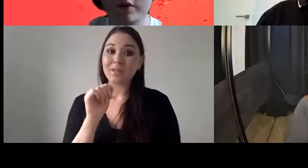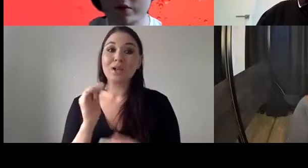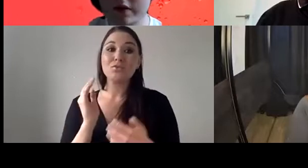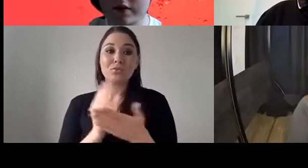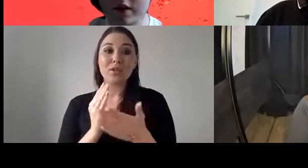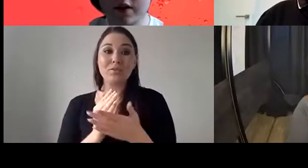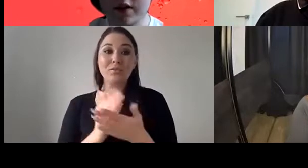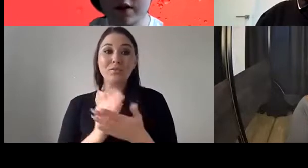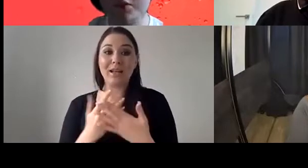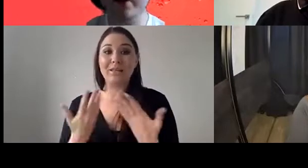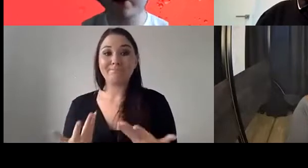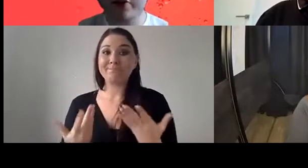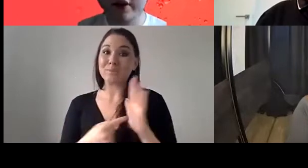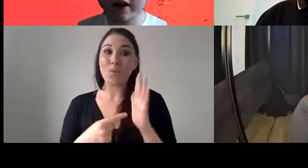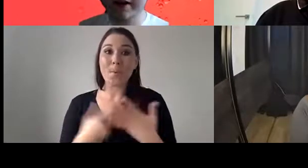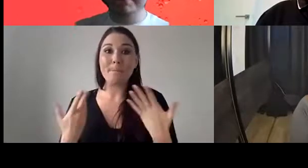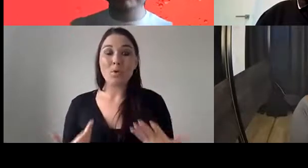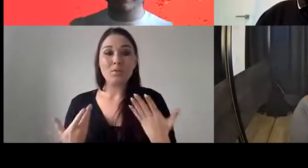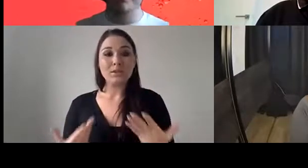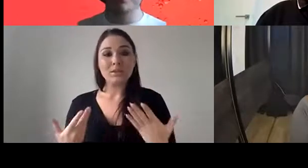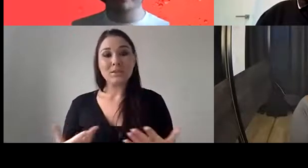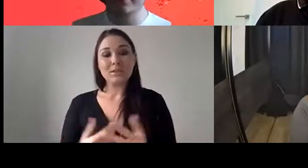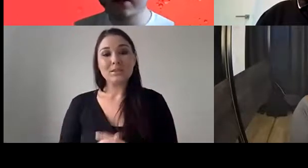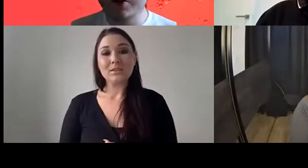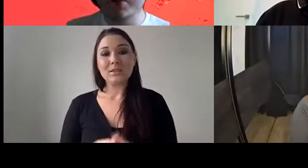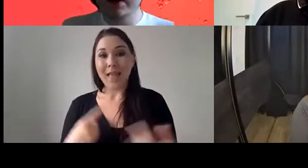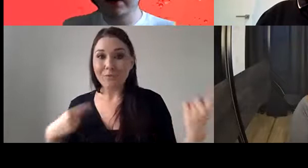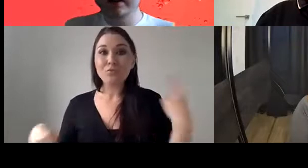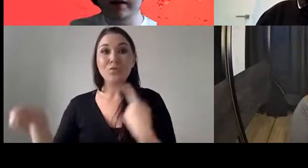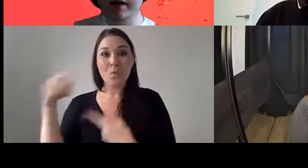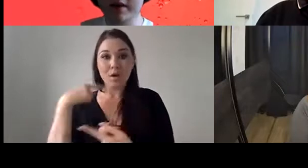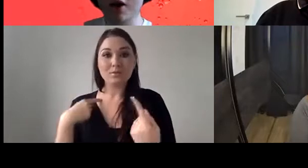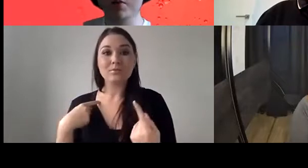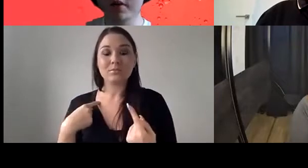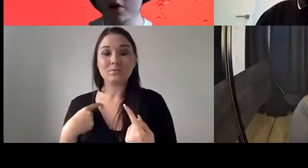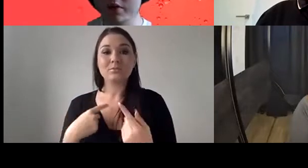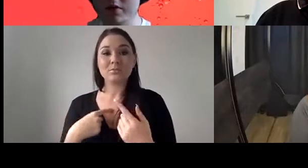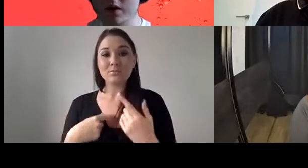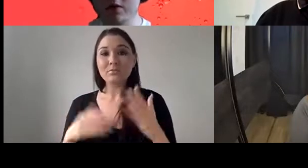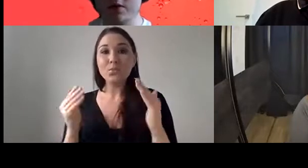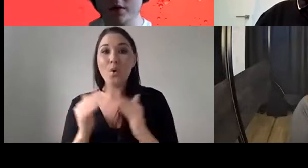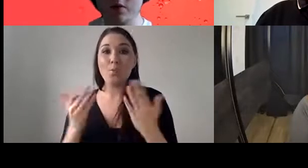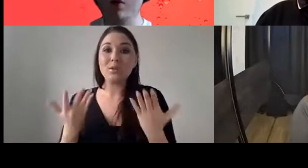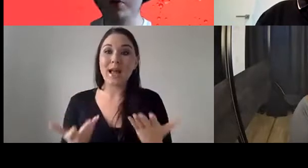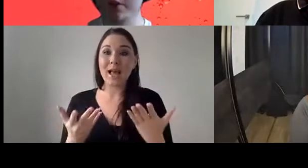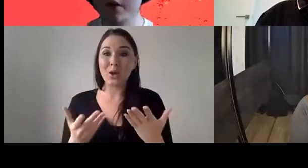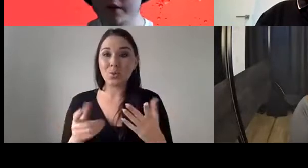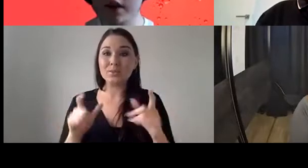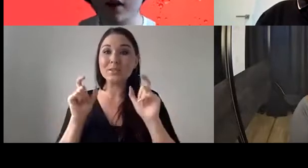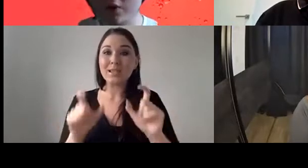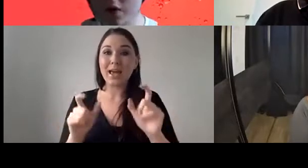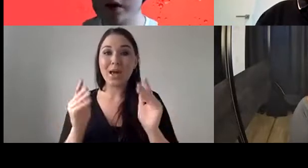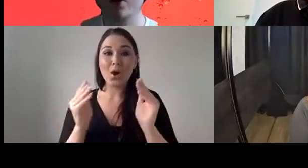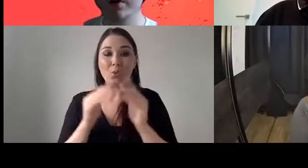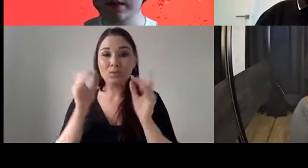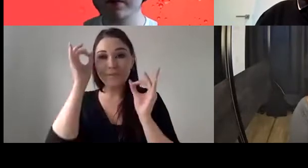quite current with, you know, pretty much everybody, you know, being at home at the moment as well. So a lot of people might forget